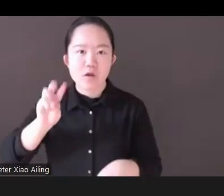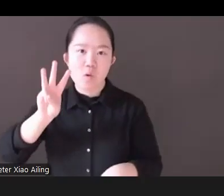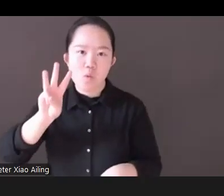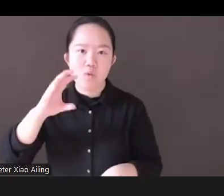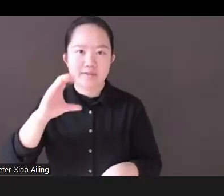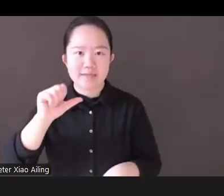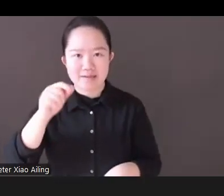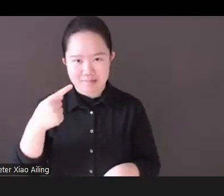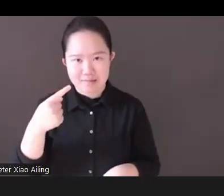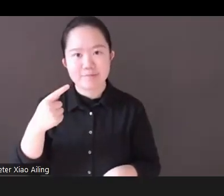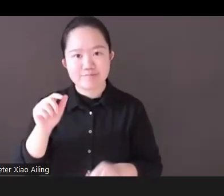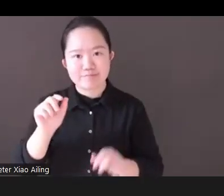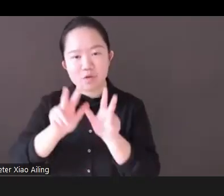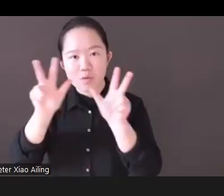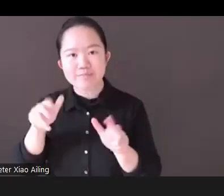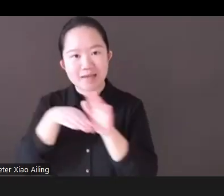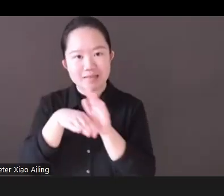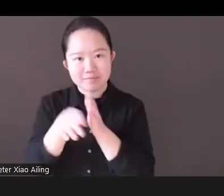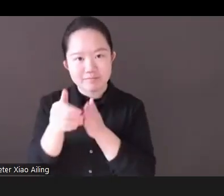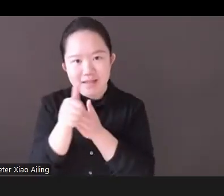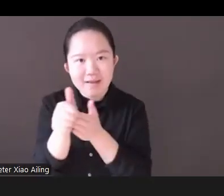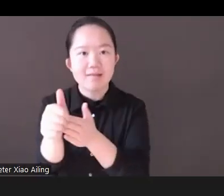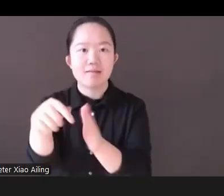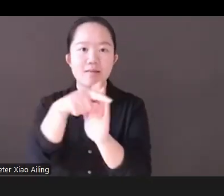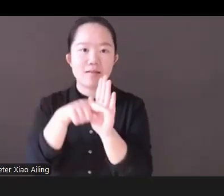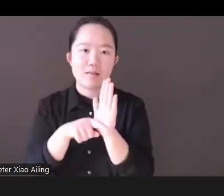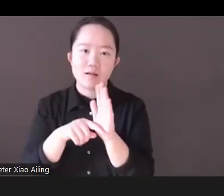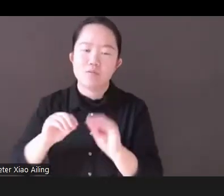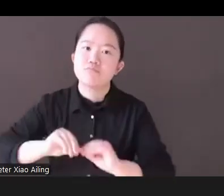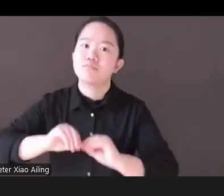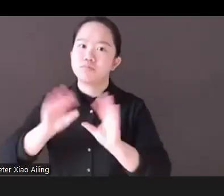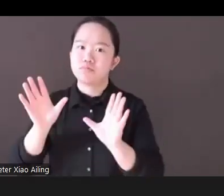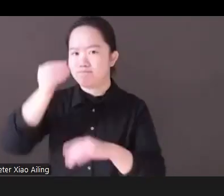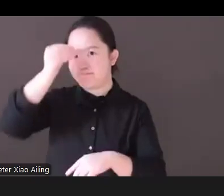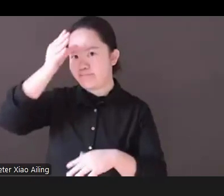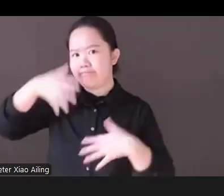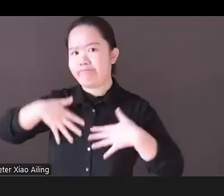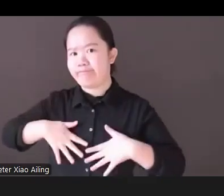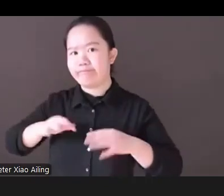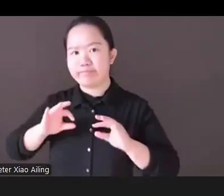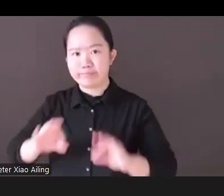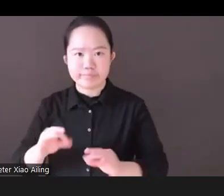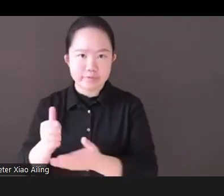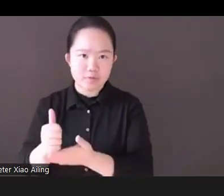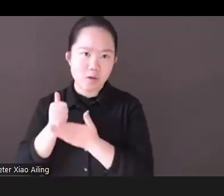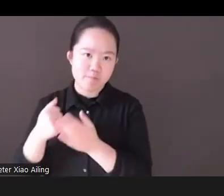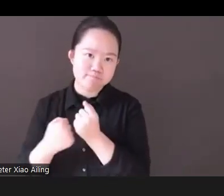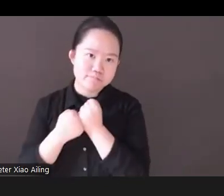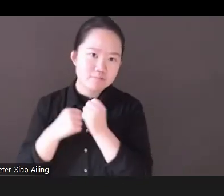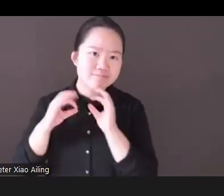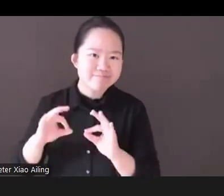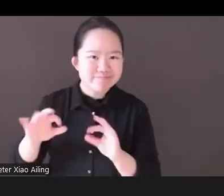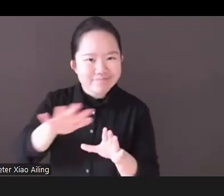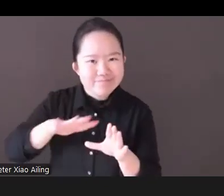be reliable. We may use them to get an overview, but otherwise it will be primarily manual tests that we